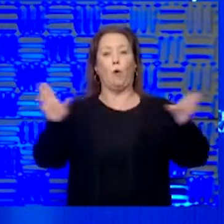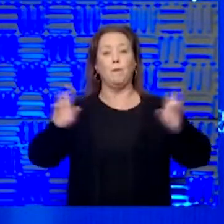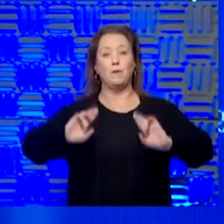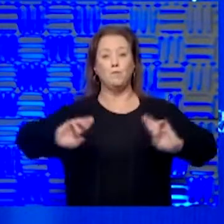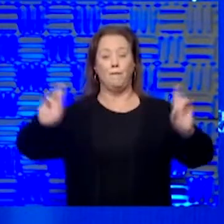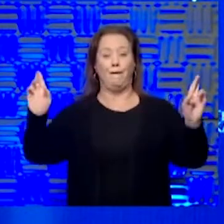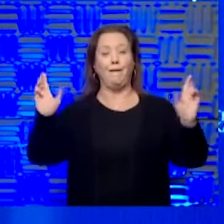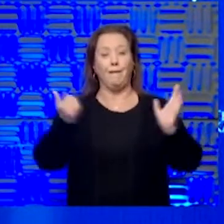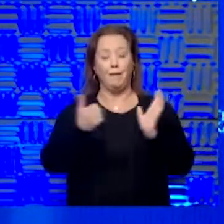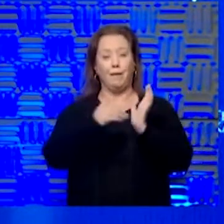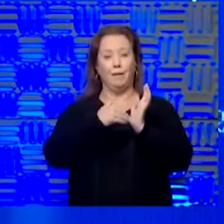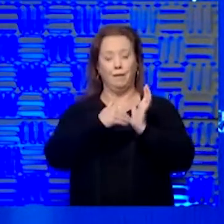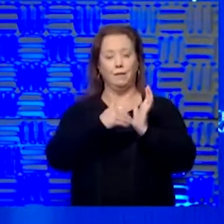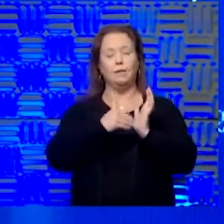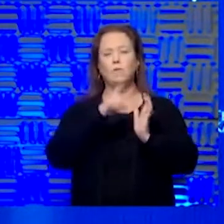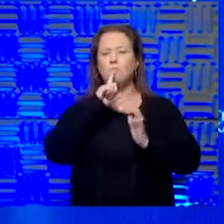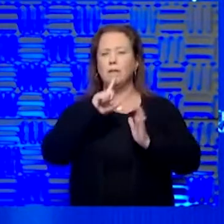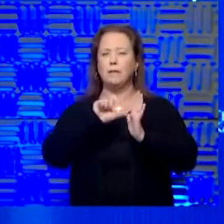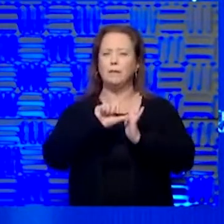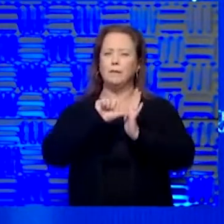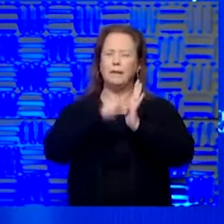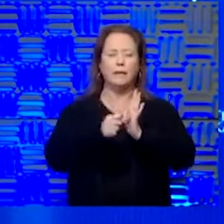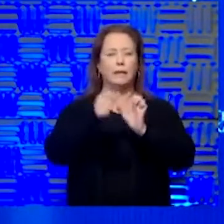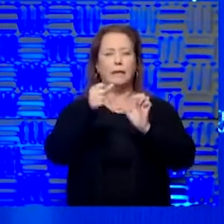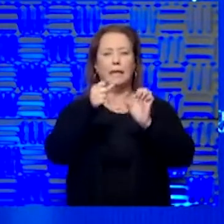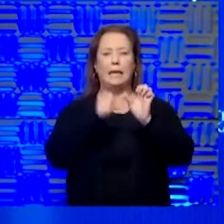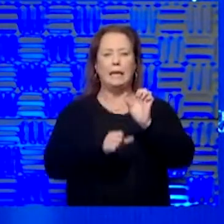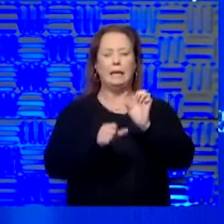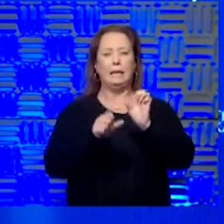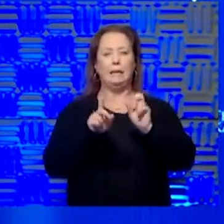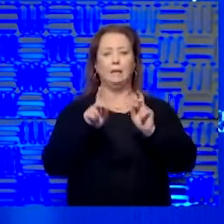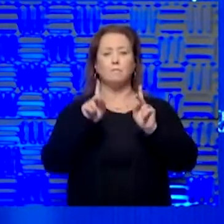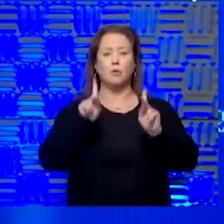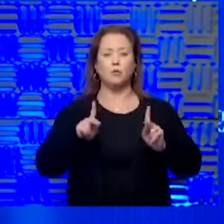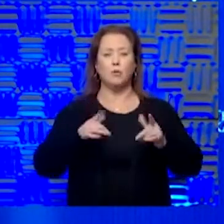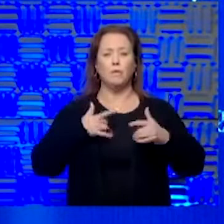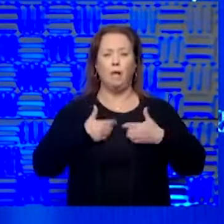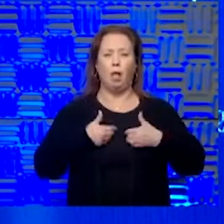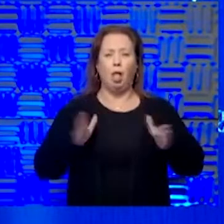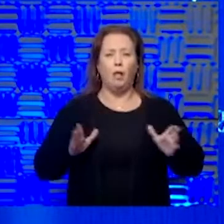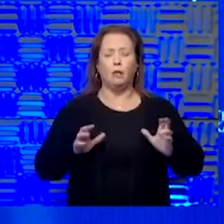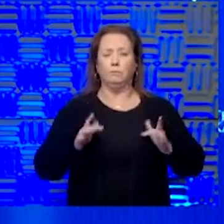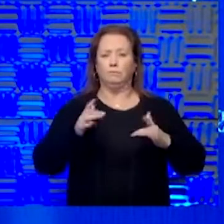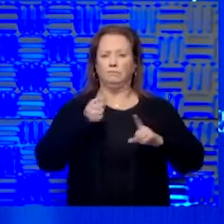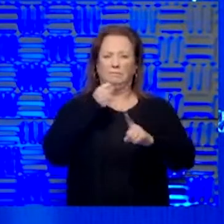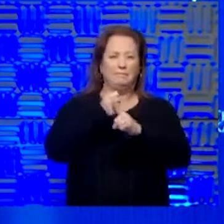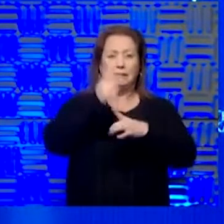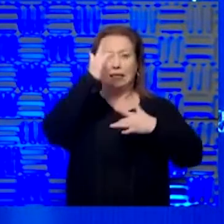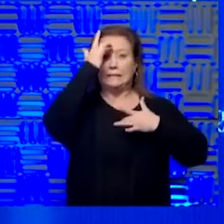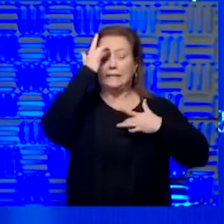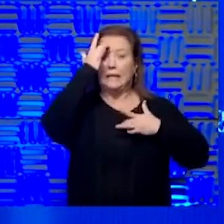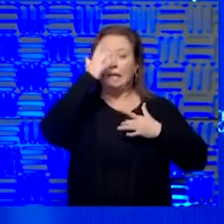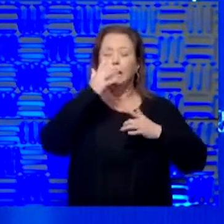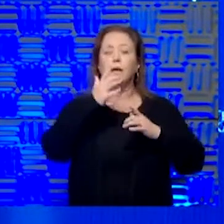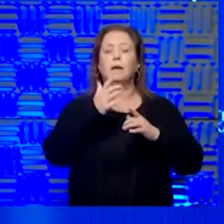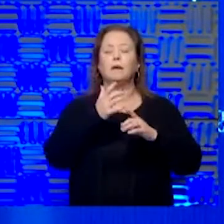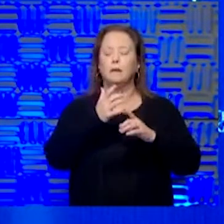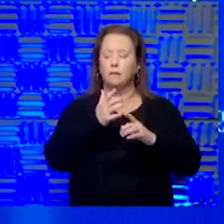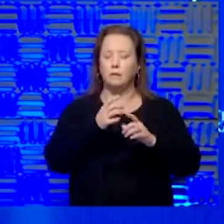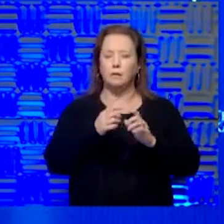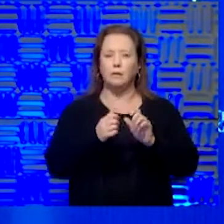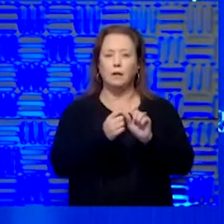key for any individual who feels vulnerable like that is to make sure you maintain your 6